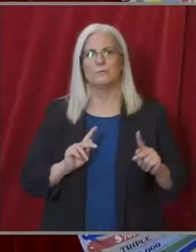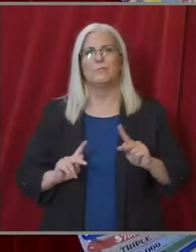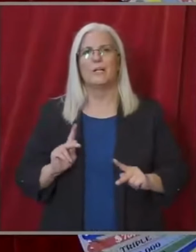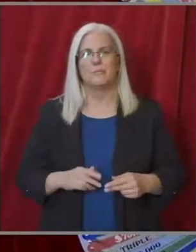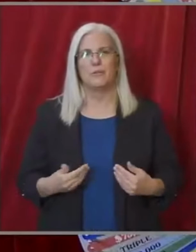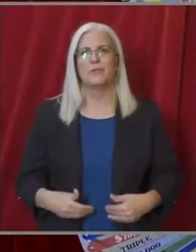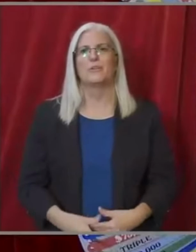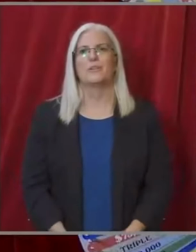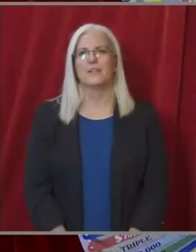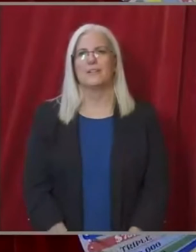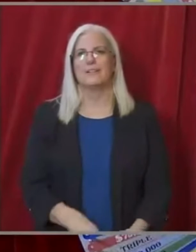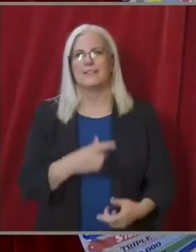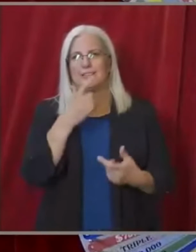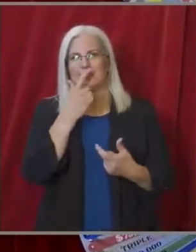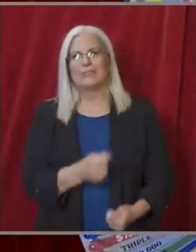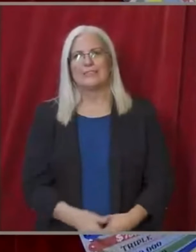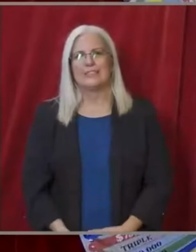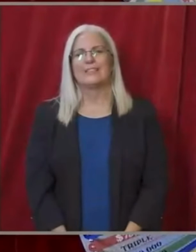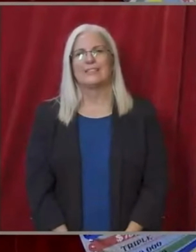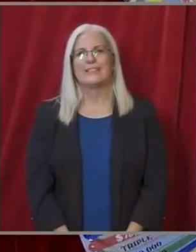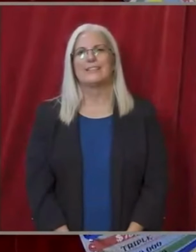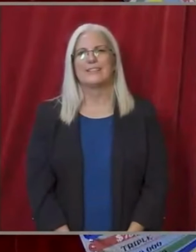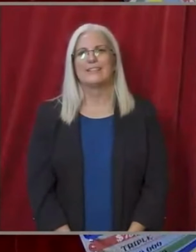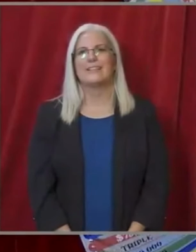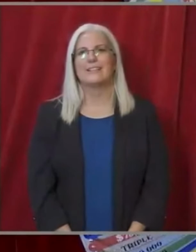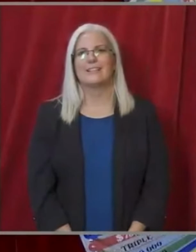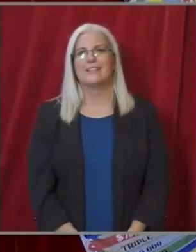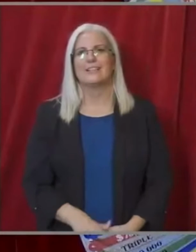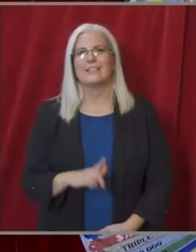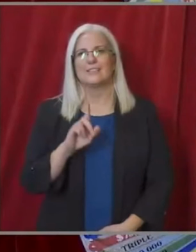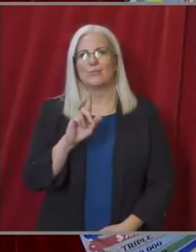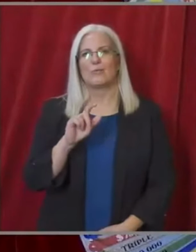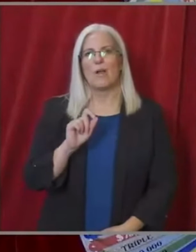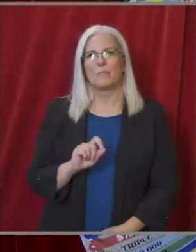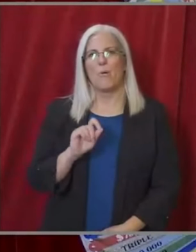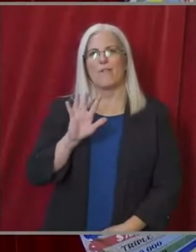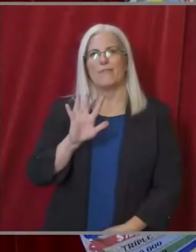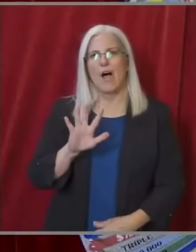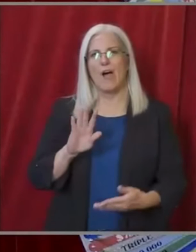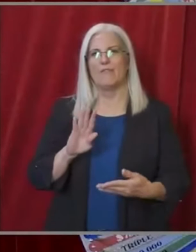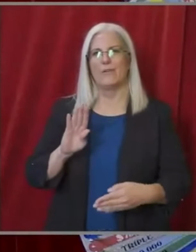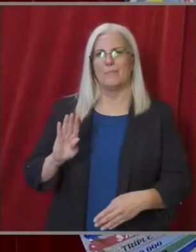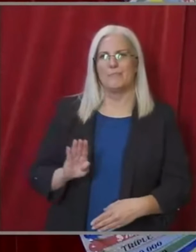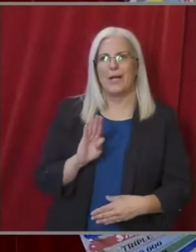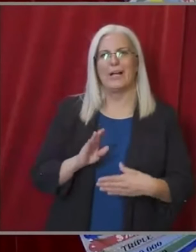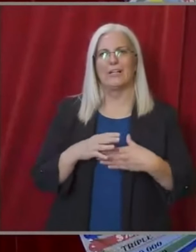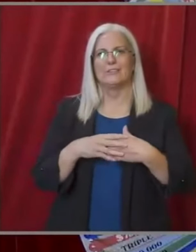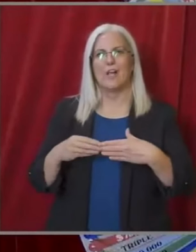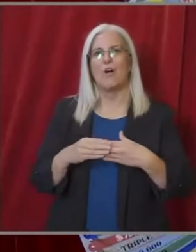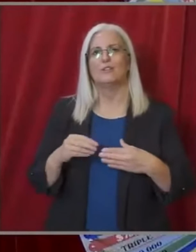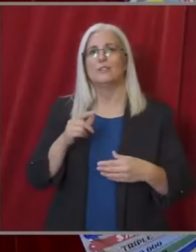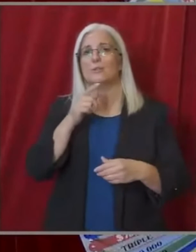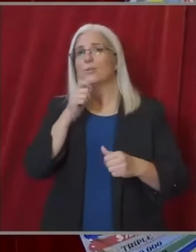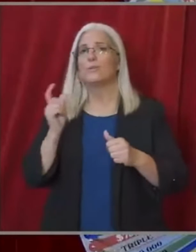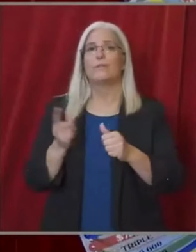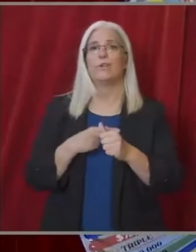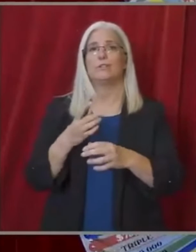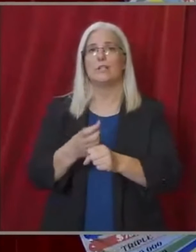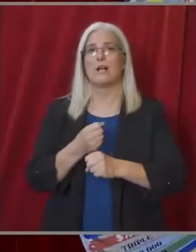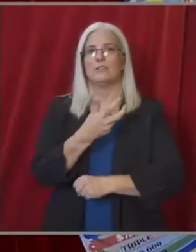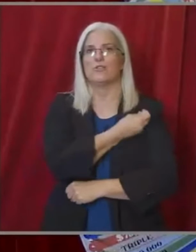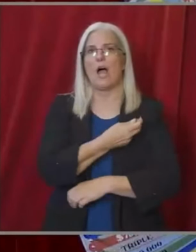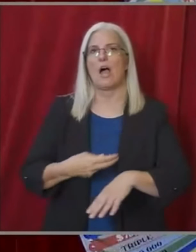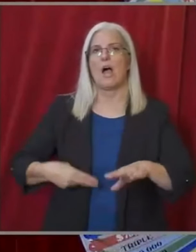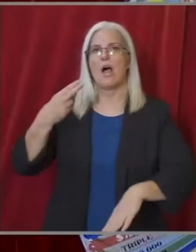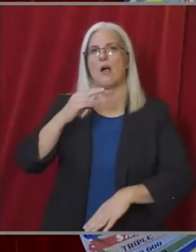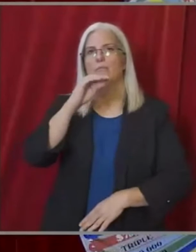interesting ride. I mean, there's the 21.5 million people that did get a first dose of vaccination. So a higher percentage of folks in some of these counties, which has been